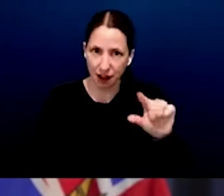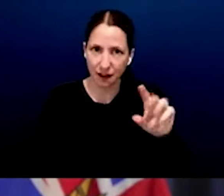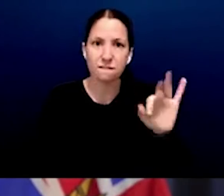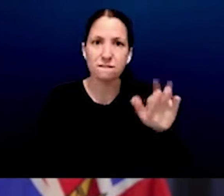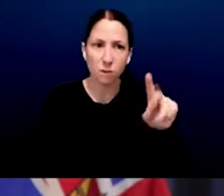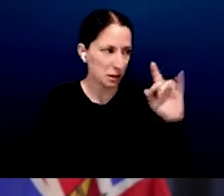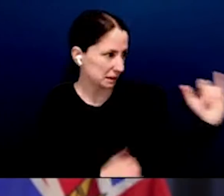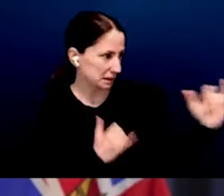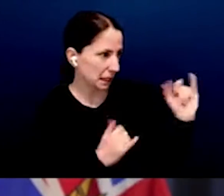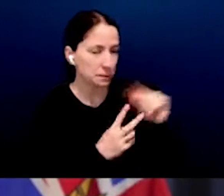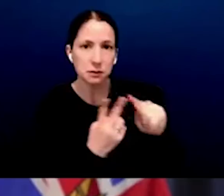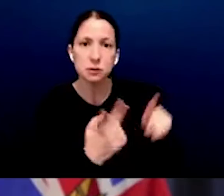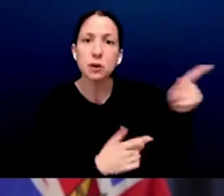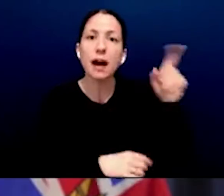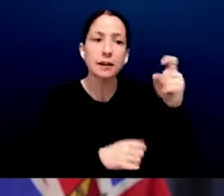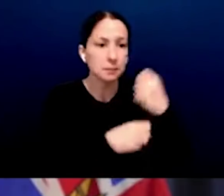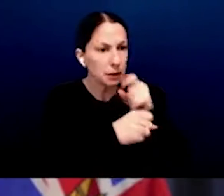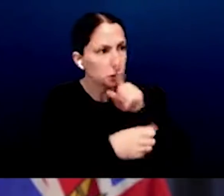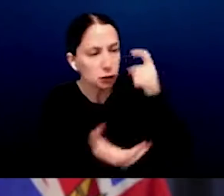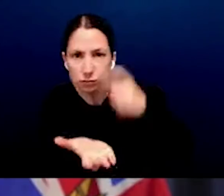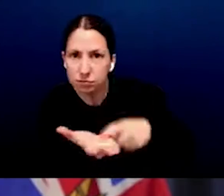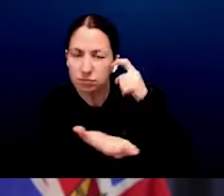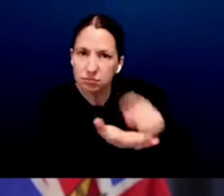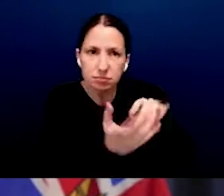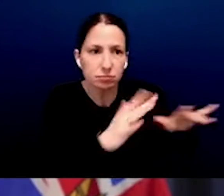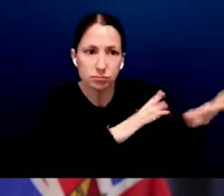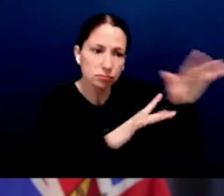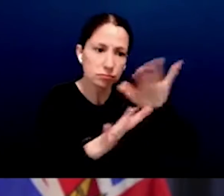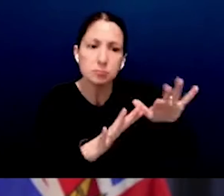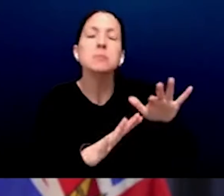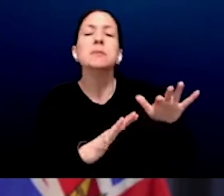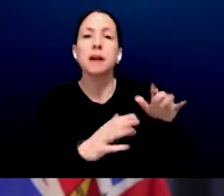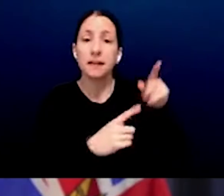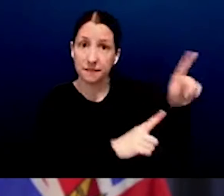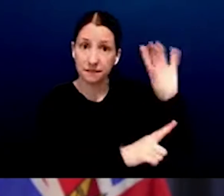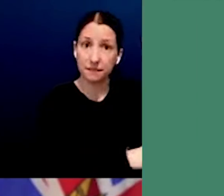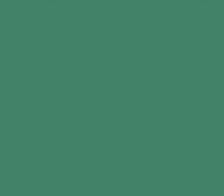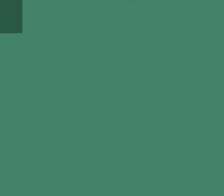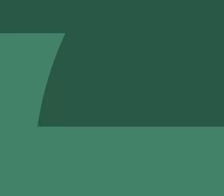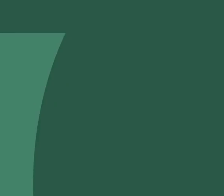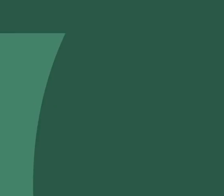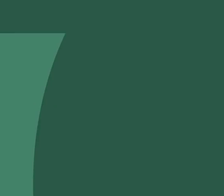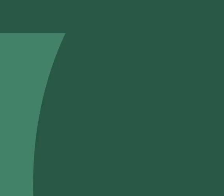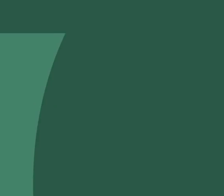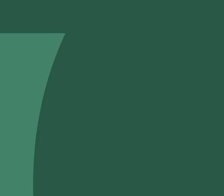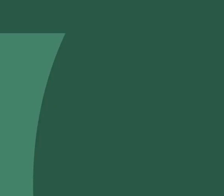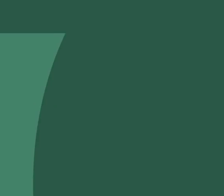had to be resolved, and that's the responsibility of the federal government, and they've been working through those.